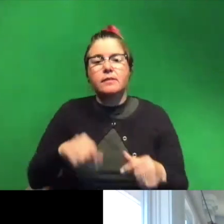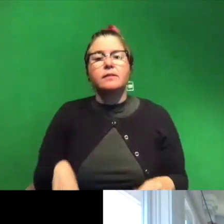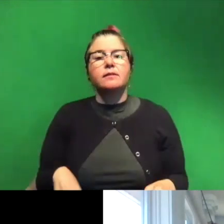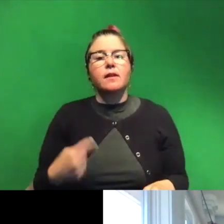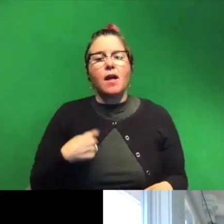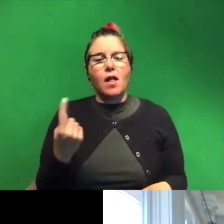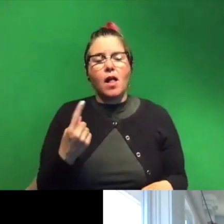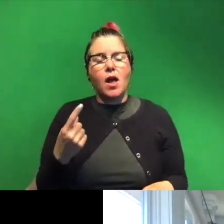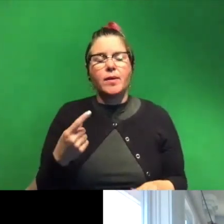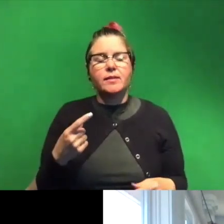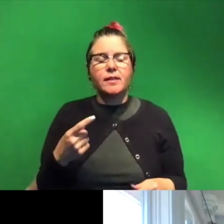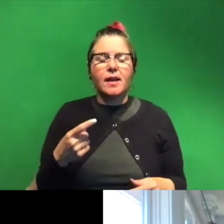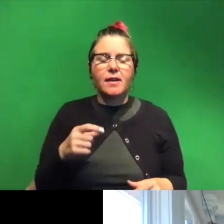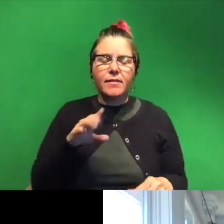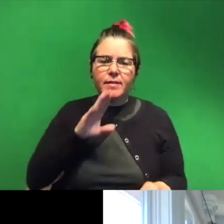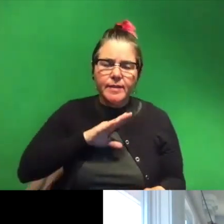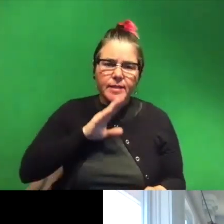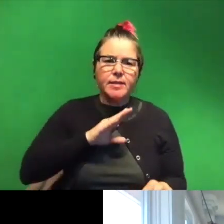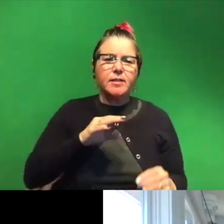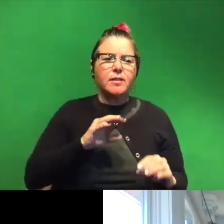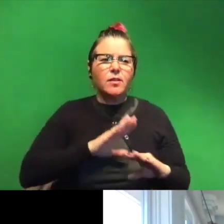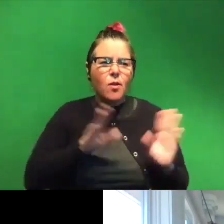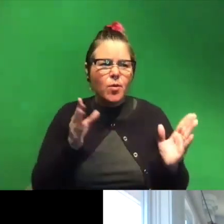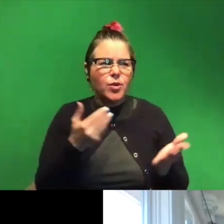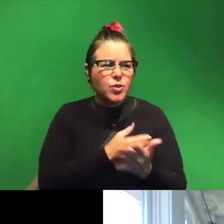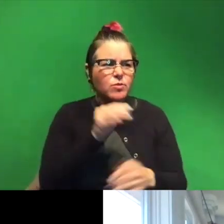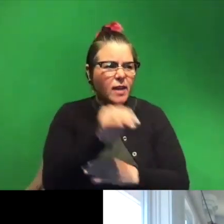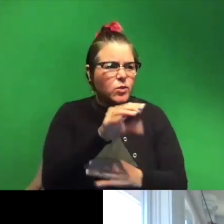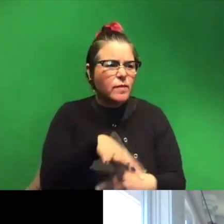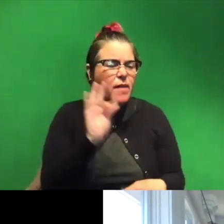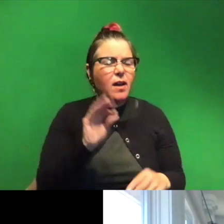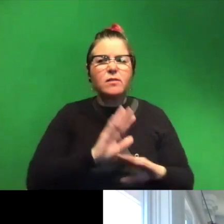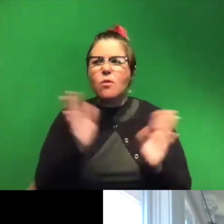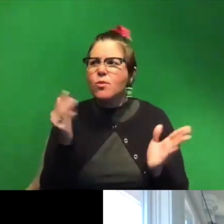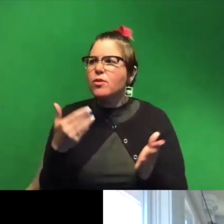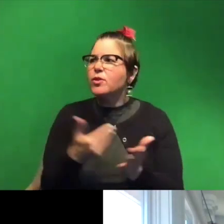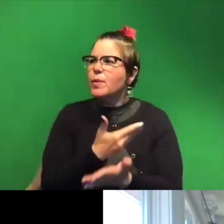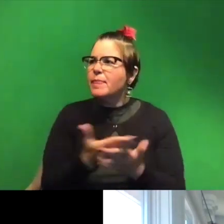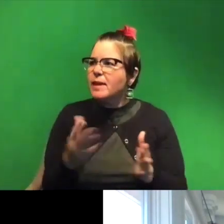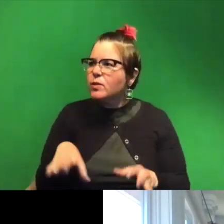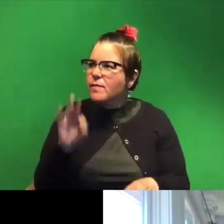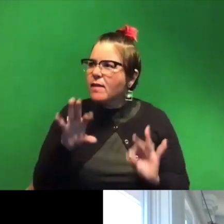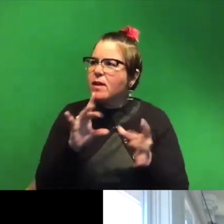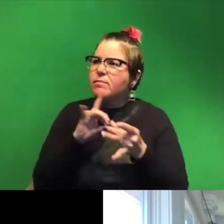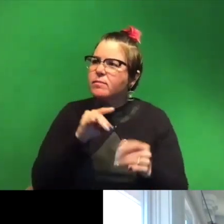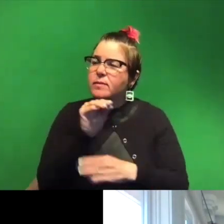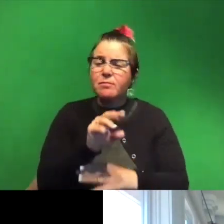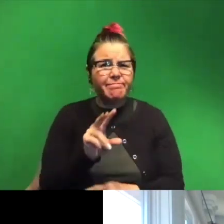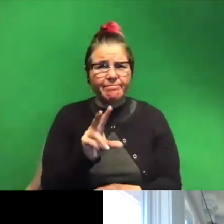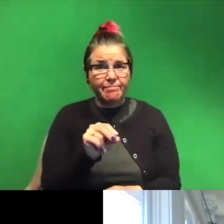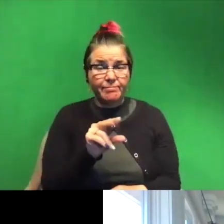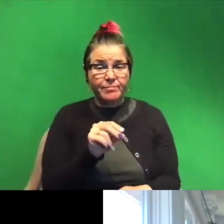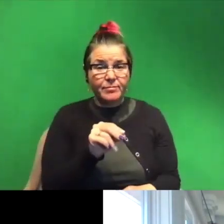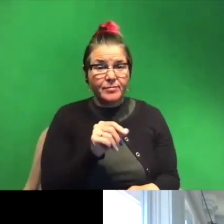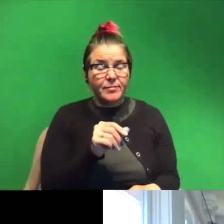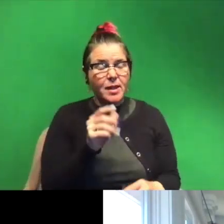always would get discouraged because I would think there's no more new dinosaurs to find, or there's no more new things to find out about the dinosaurs. But I